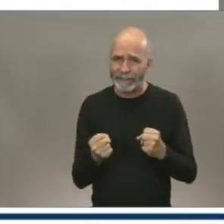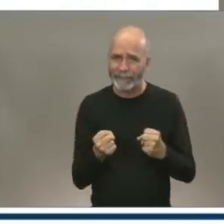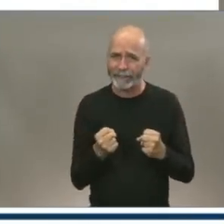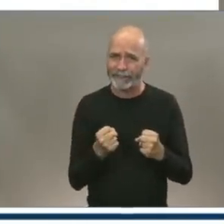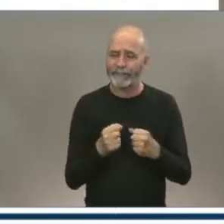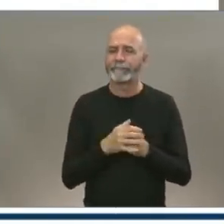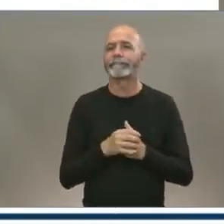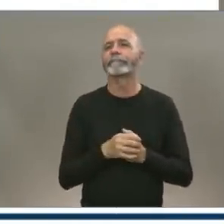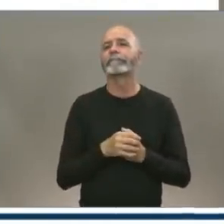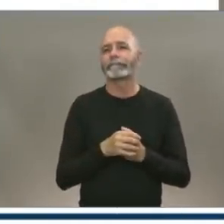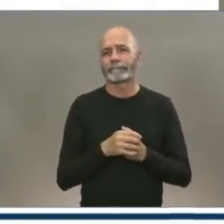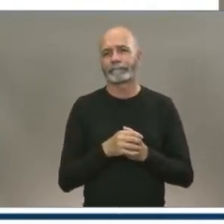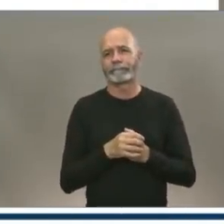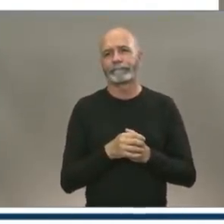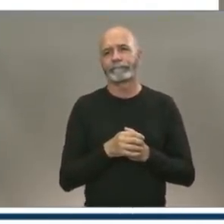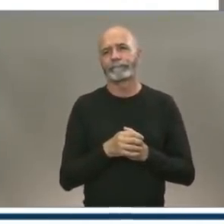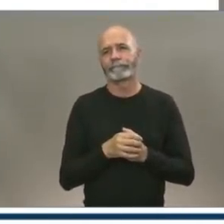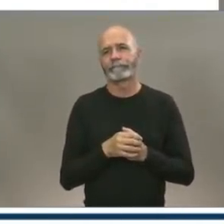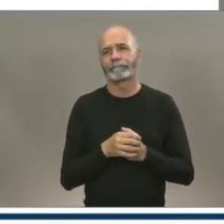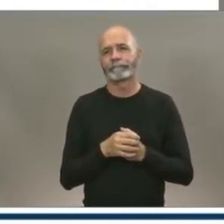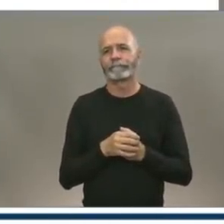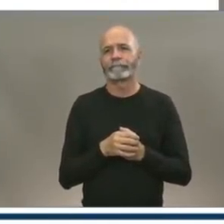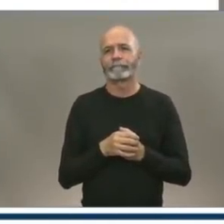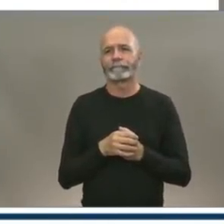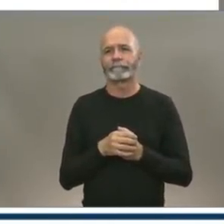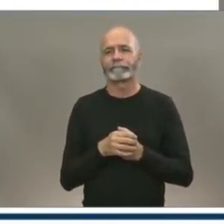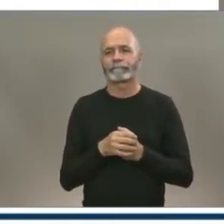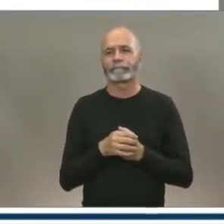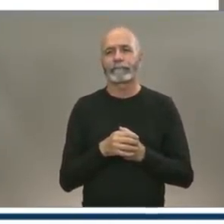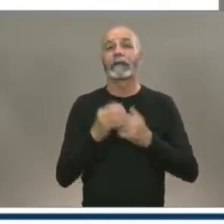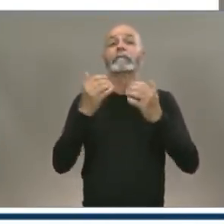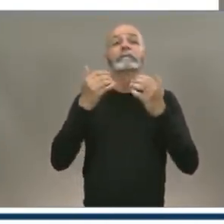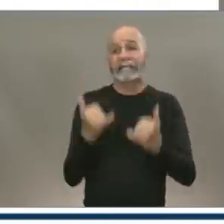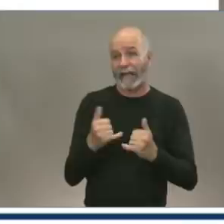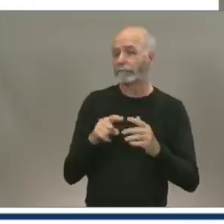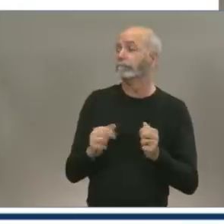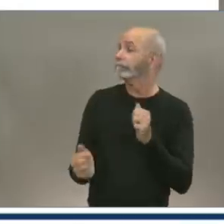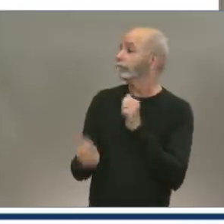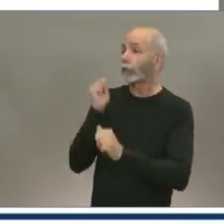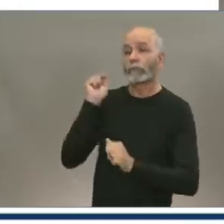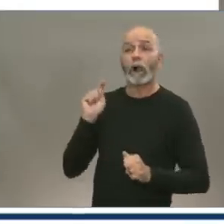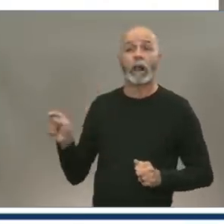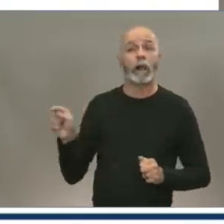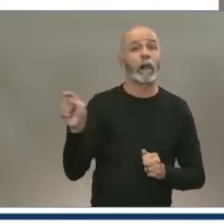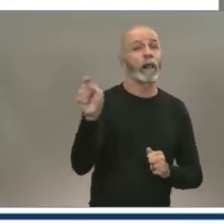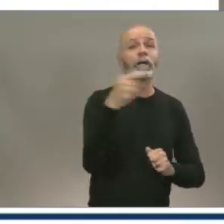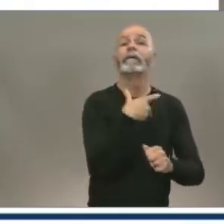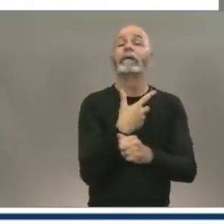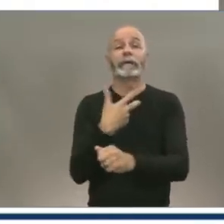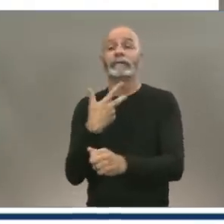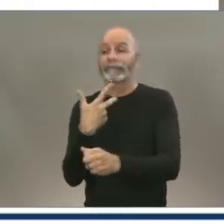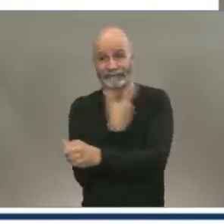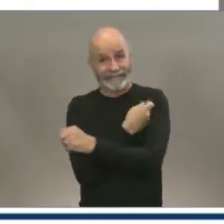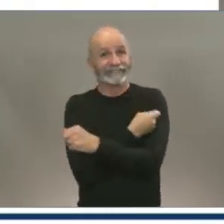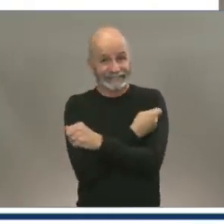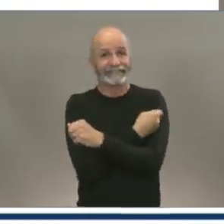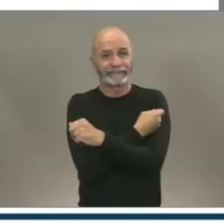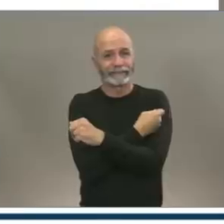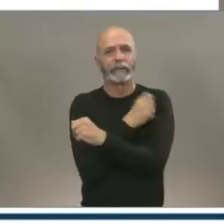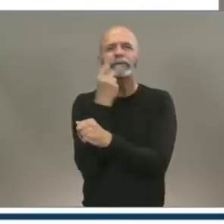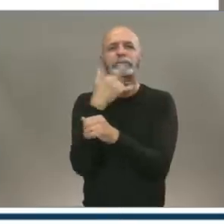Even with the low-level community transmission and a highly vaccinated population, the virus has made its way into a long-term care